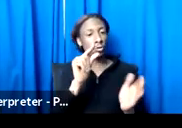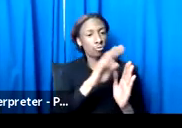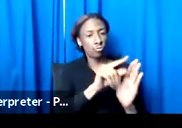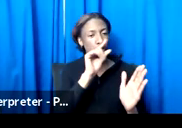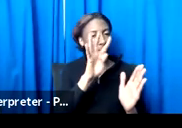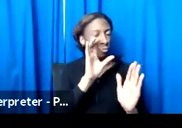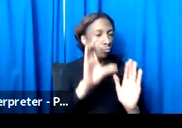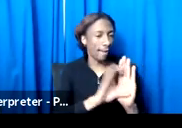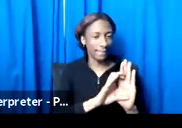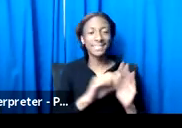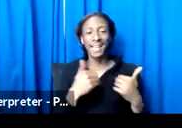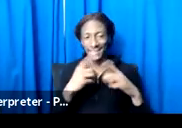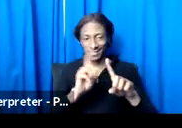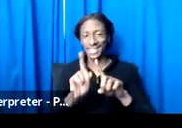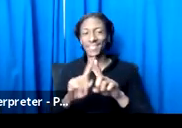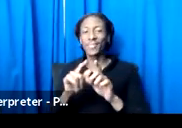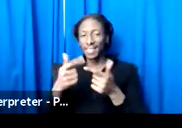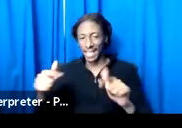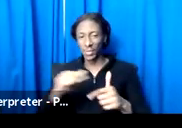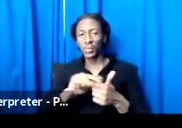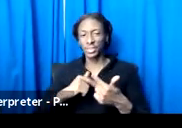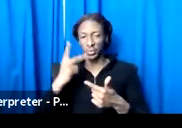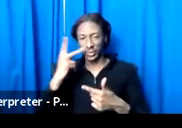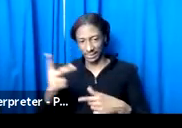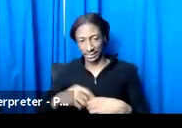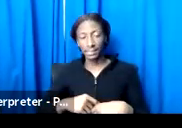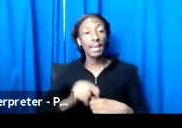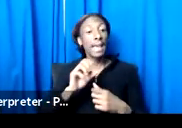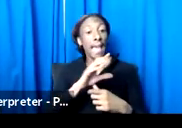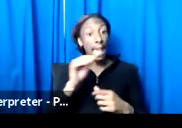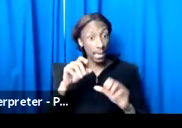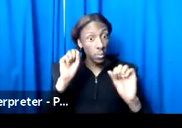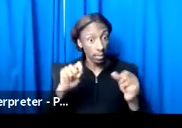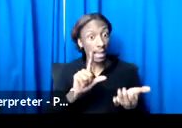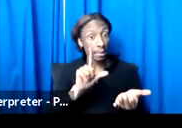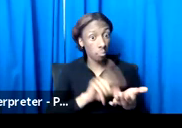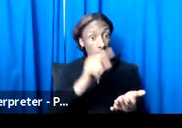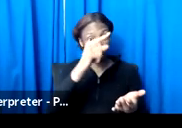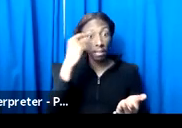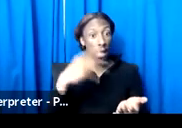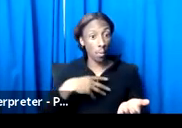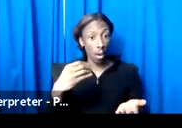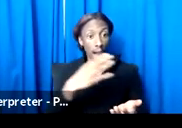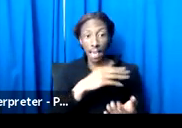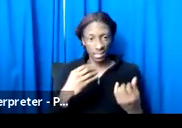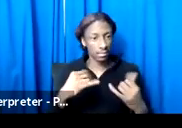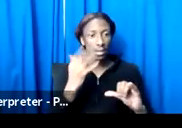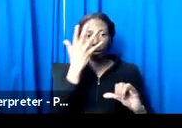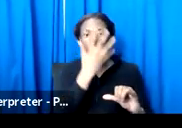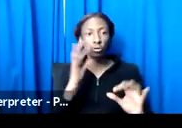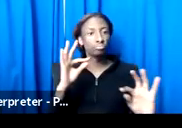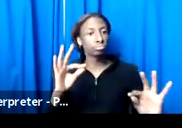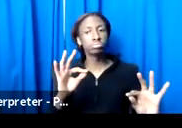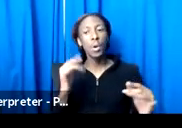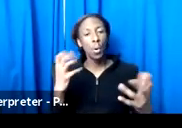available in different languages that are listed on the screen, and they can be printed out in black and white, and they still look very nice. We want to make sure